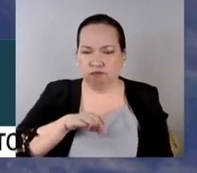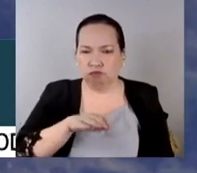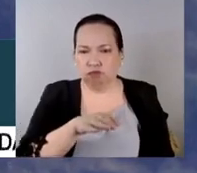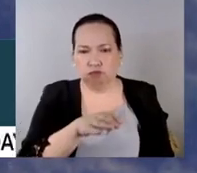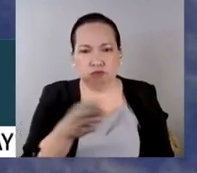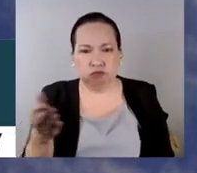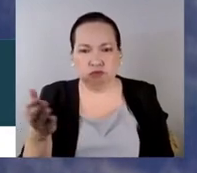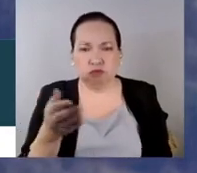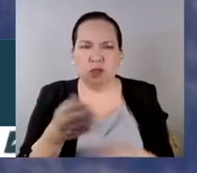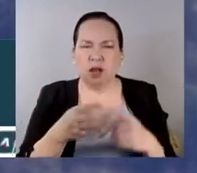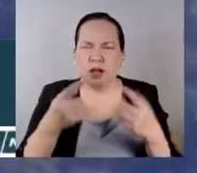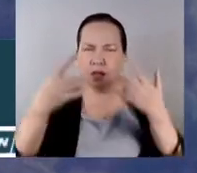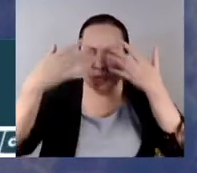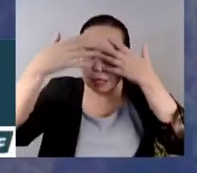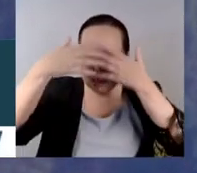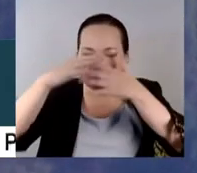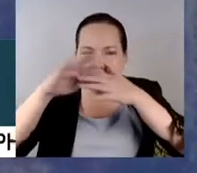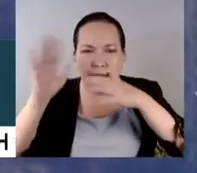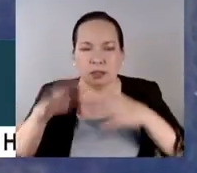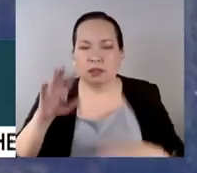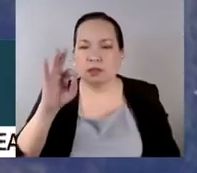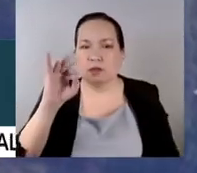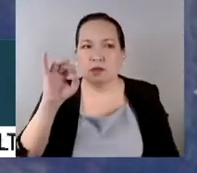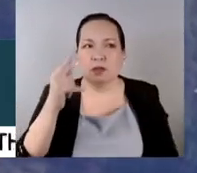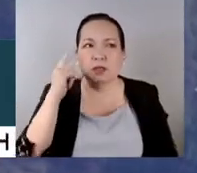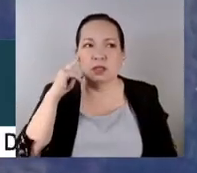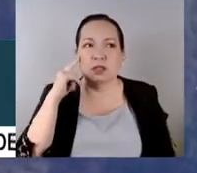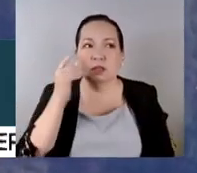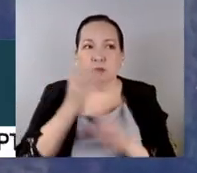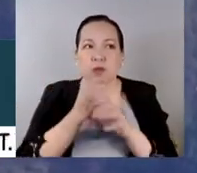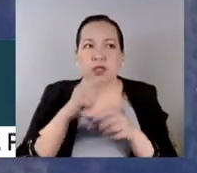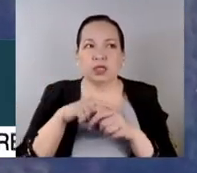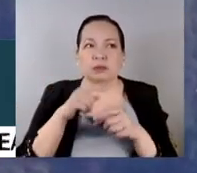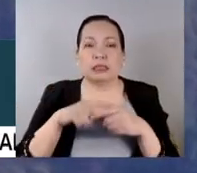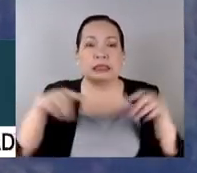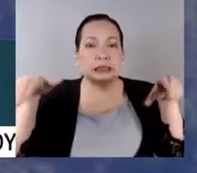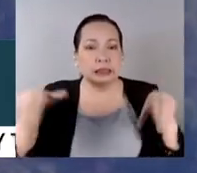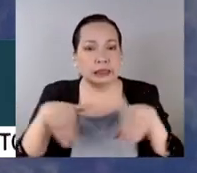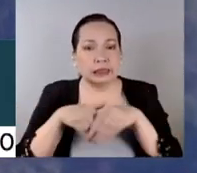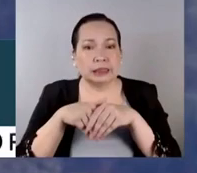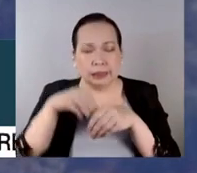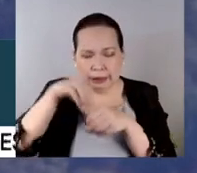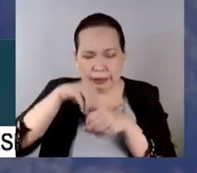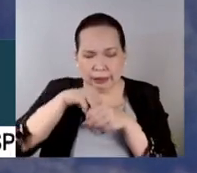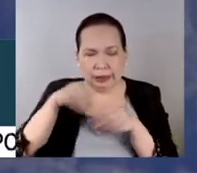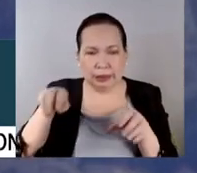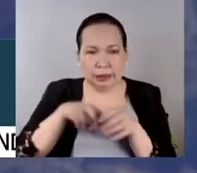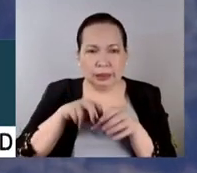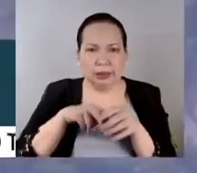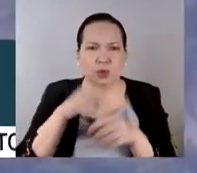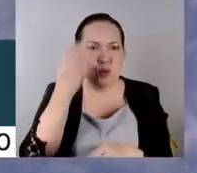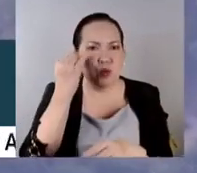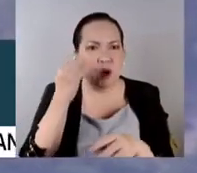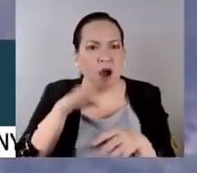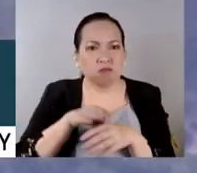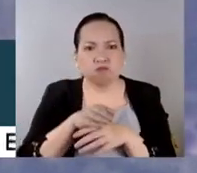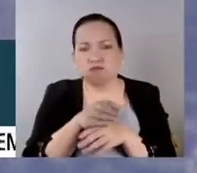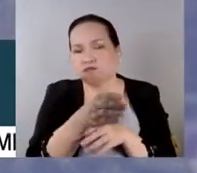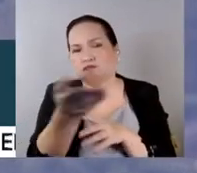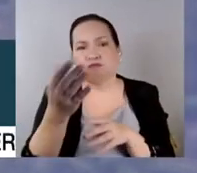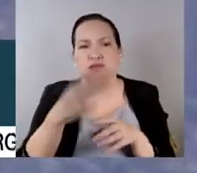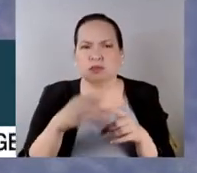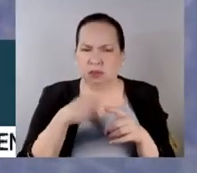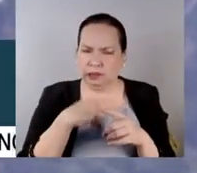fog. Authorities say the bus was likely carrying wedding guests. The cause of the accident remains unknown, and authorities are still trying